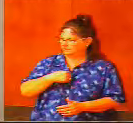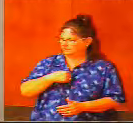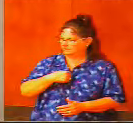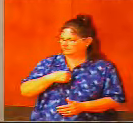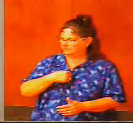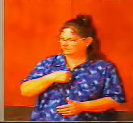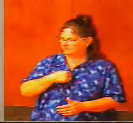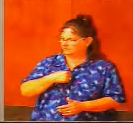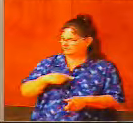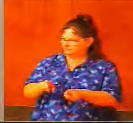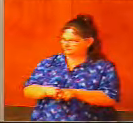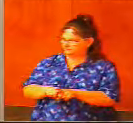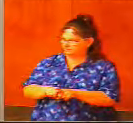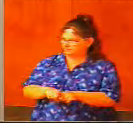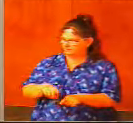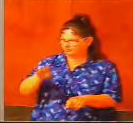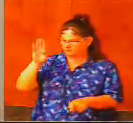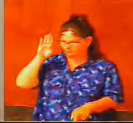am Barabbas.